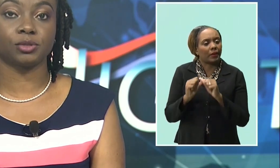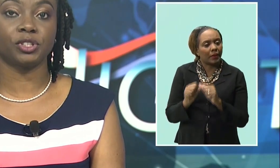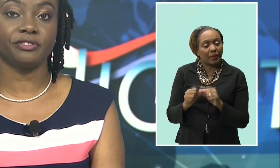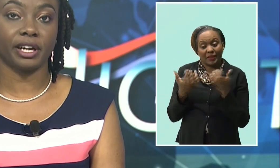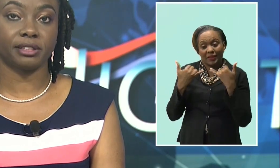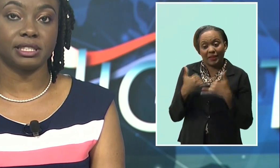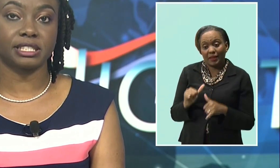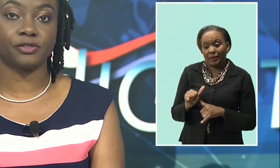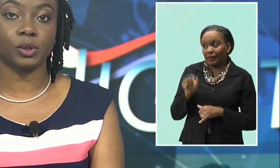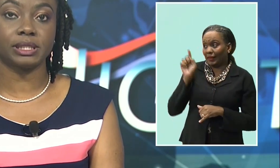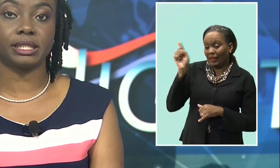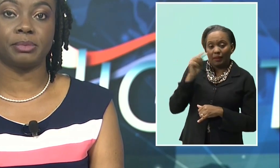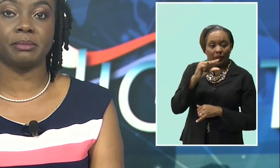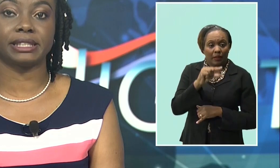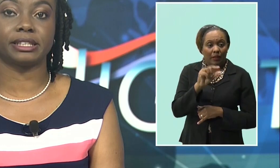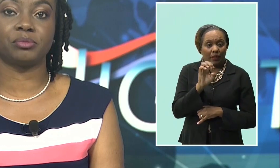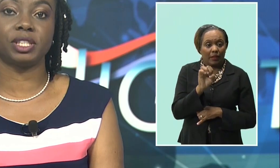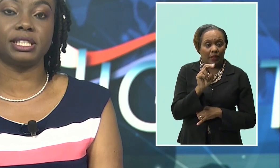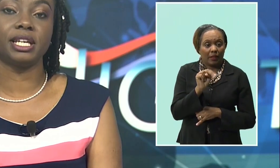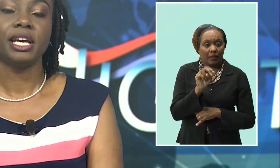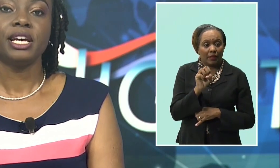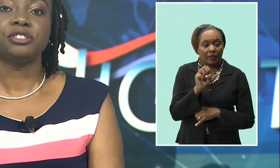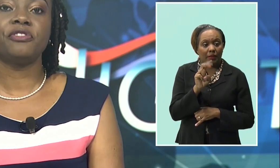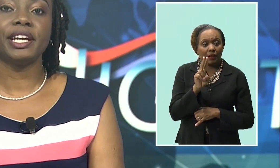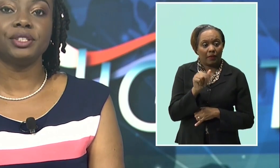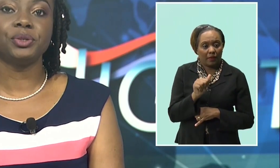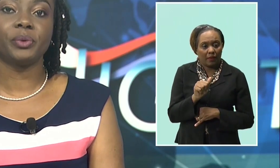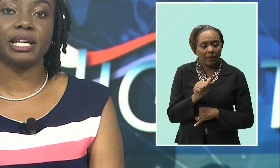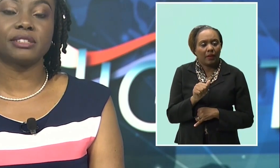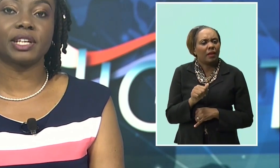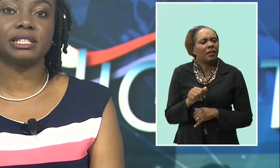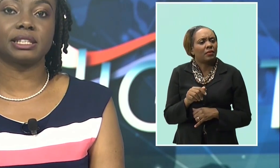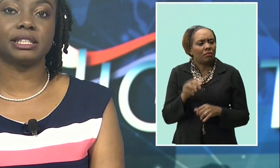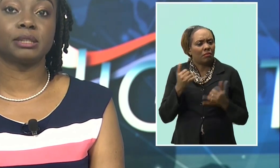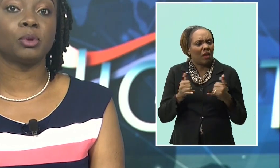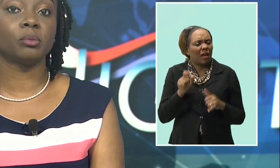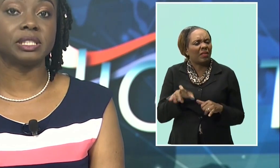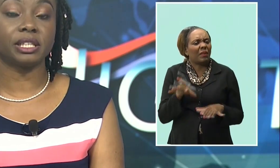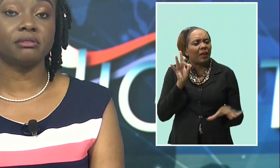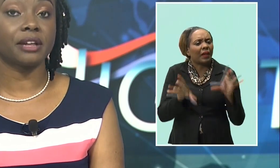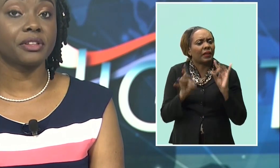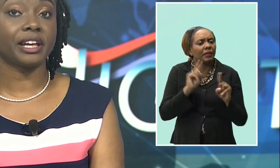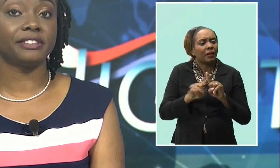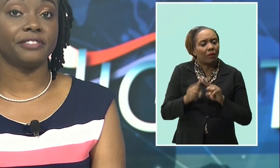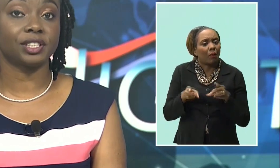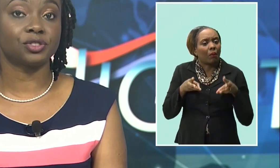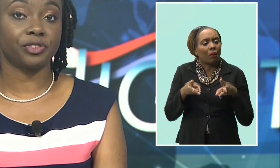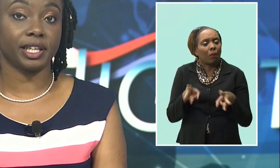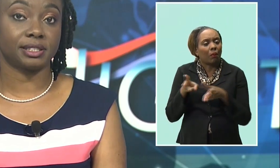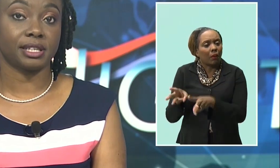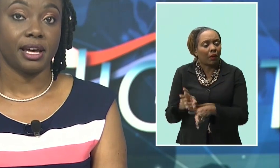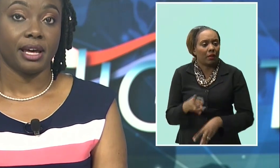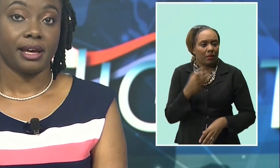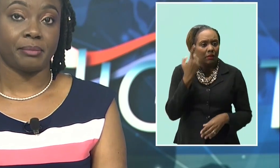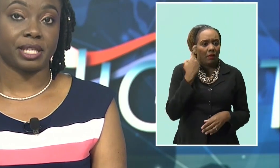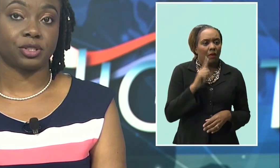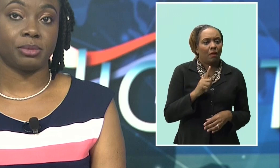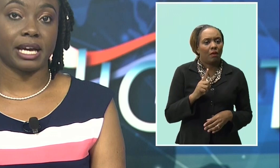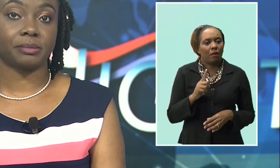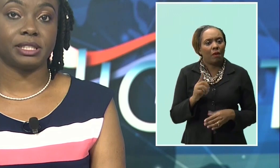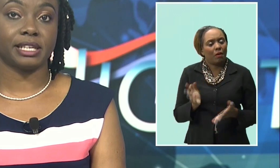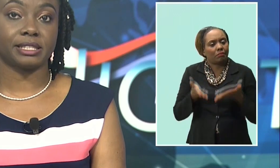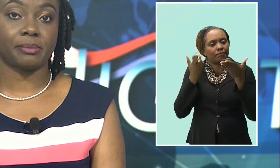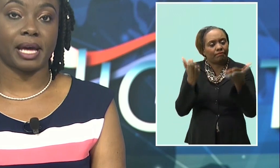the coronavirus has forced the diplomatic community to find new ways of conducting diplomacy rather than face-to-face.